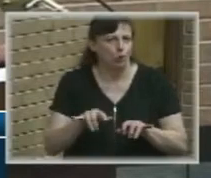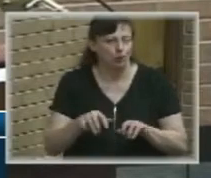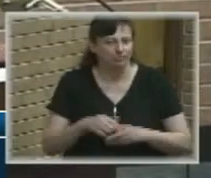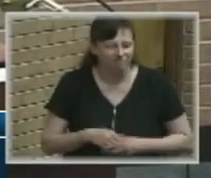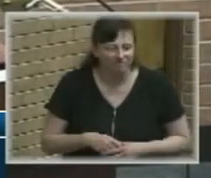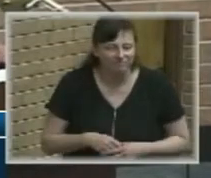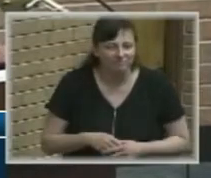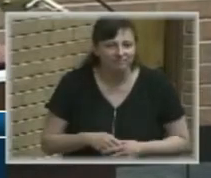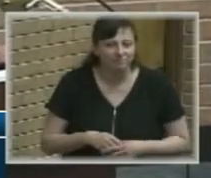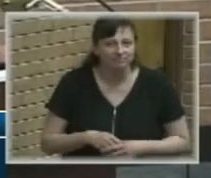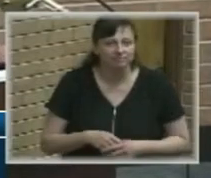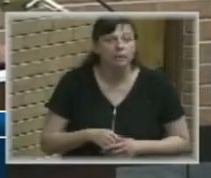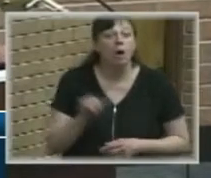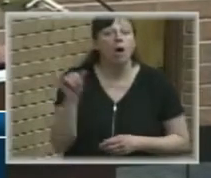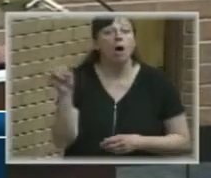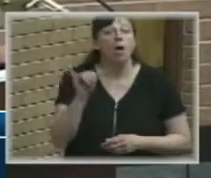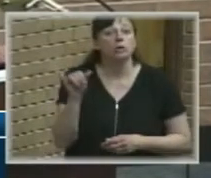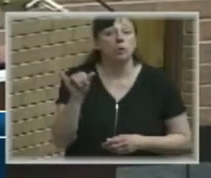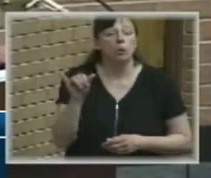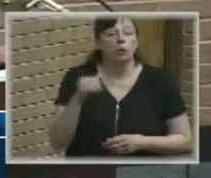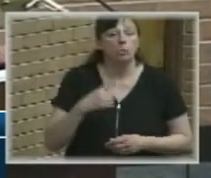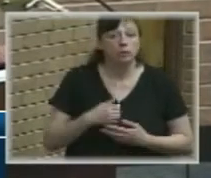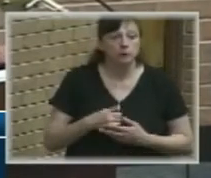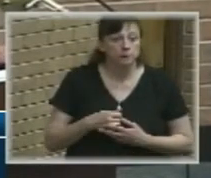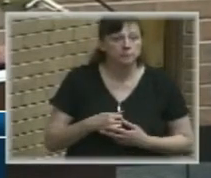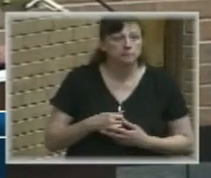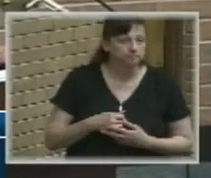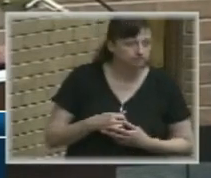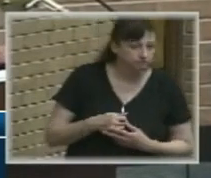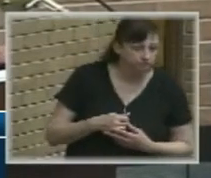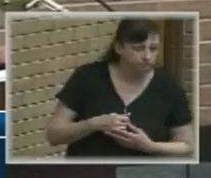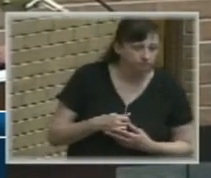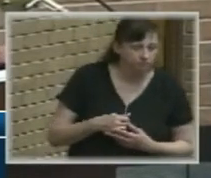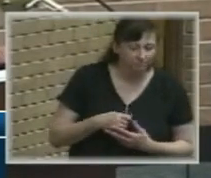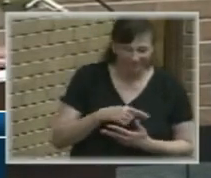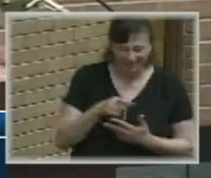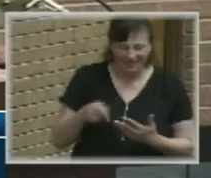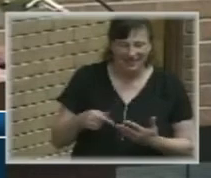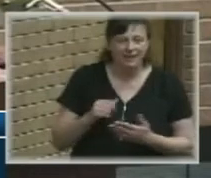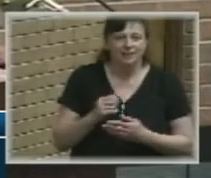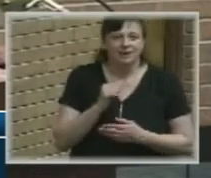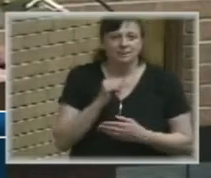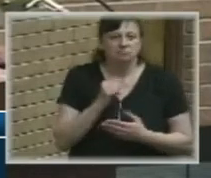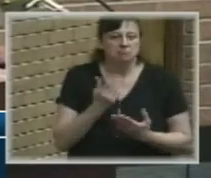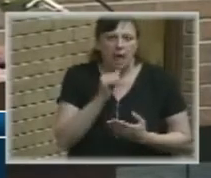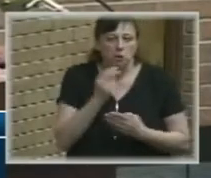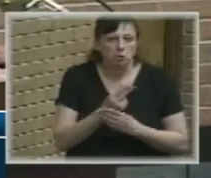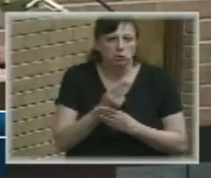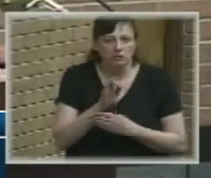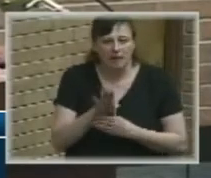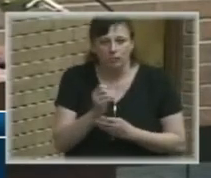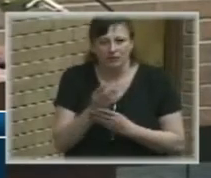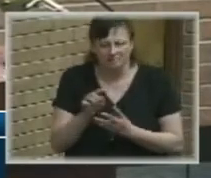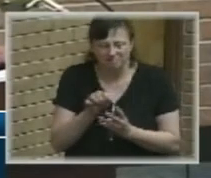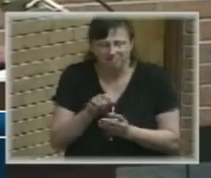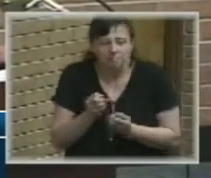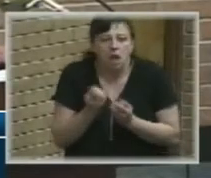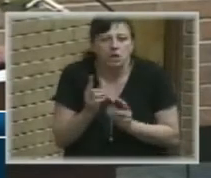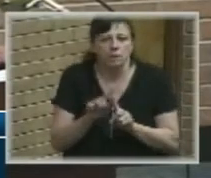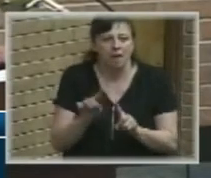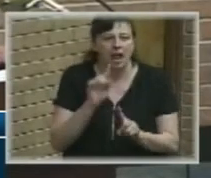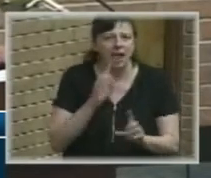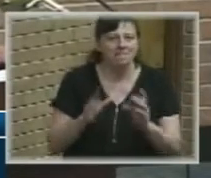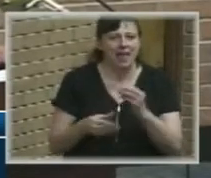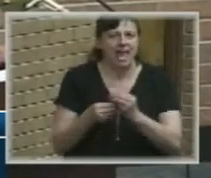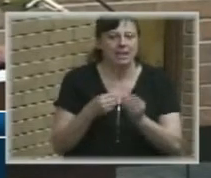Third, on the next door, my foray into social media, I certainly used, of course, my name to put it out there. So one thing I will